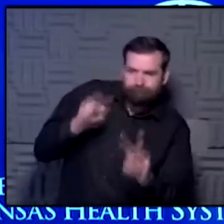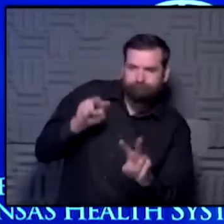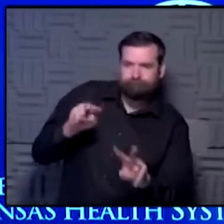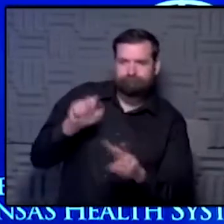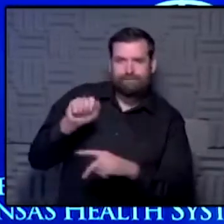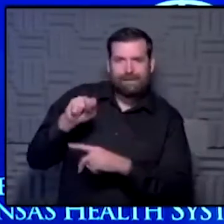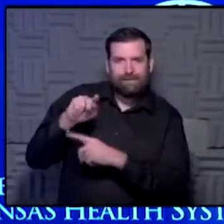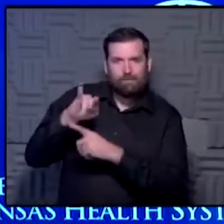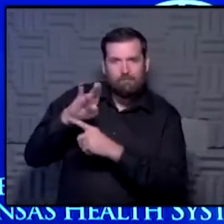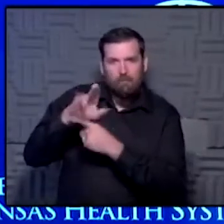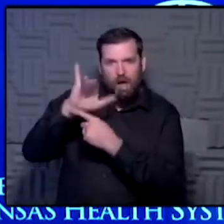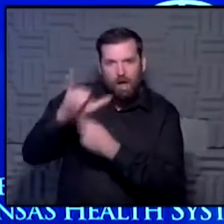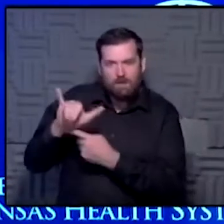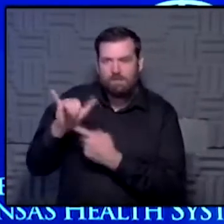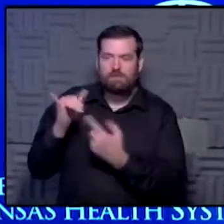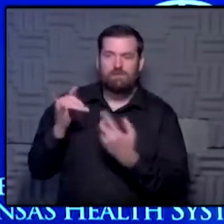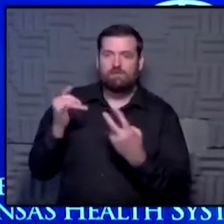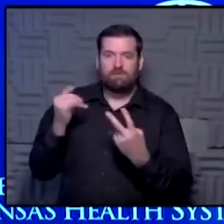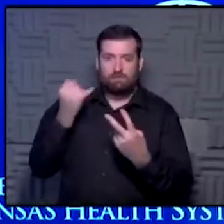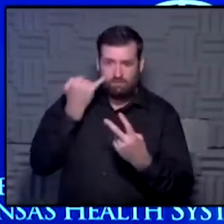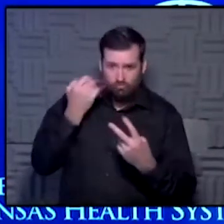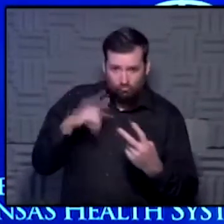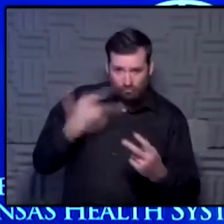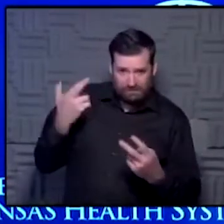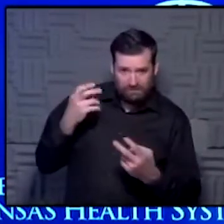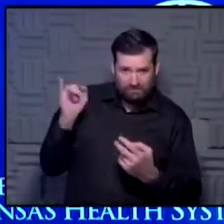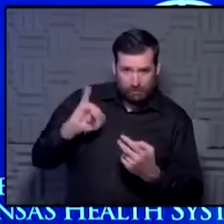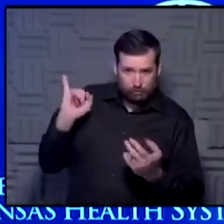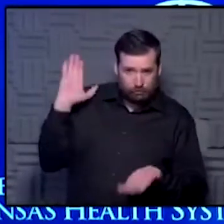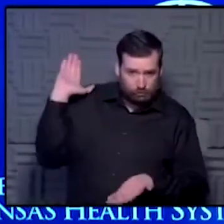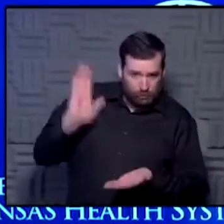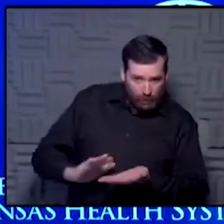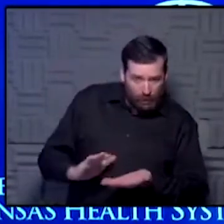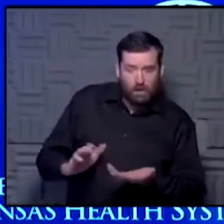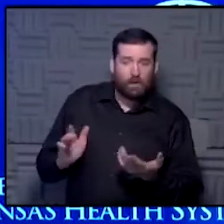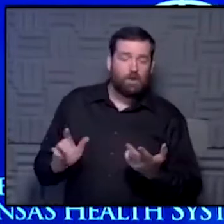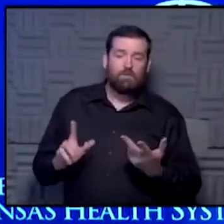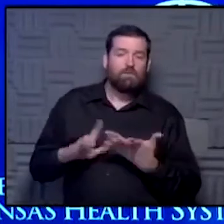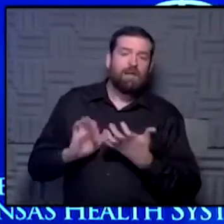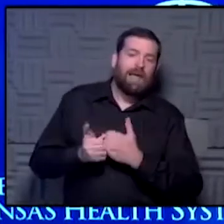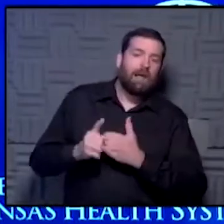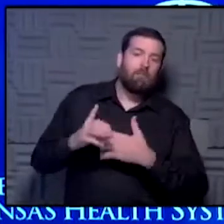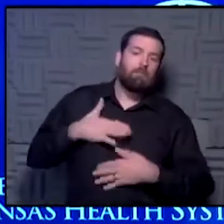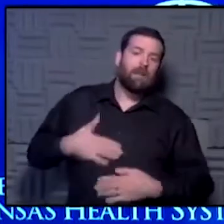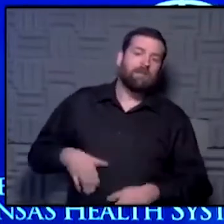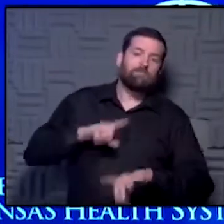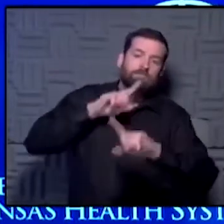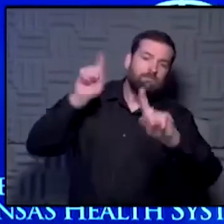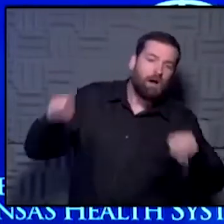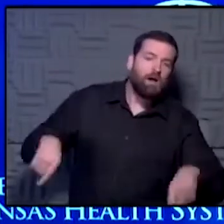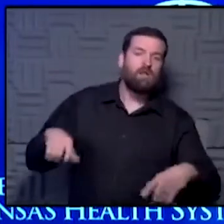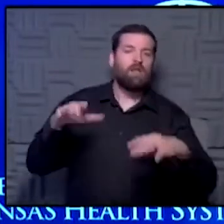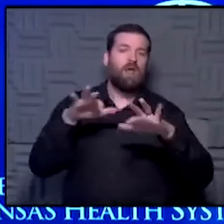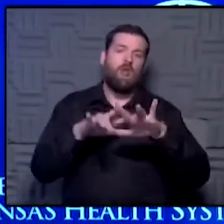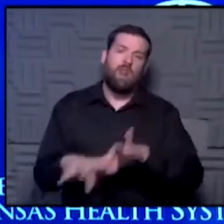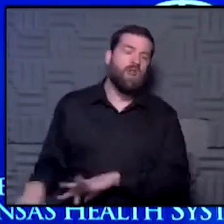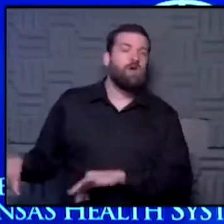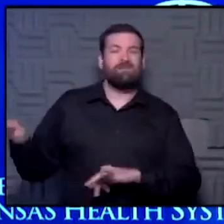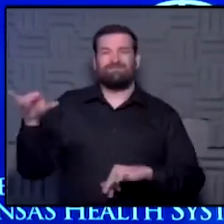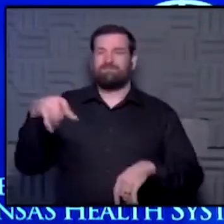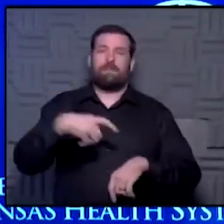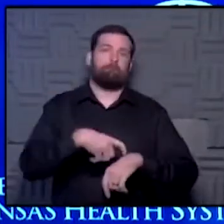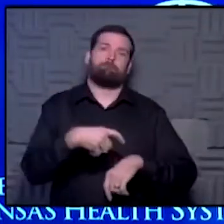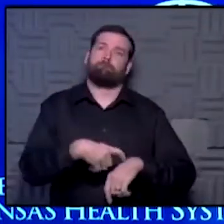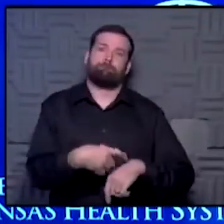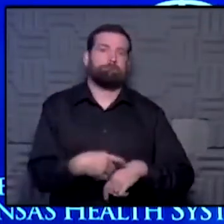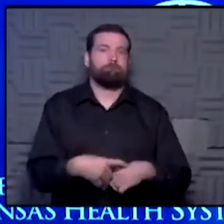levels, you got to see if people are then, if the risk of infection goes down once you've had the vaccine, and how your body responds to it. And that just takes time.